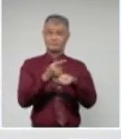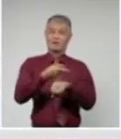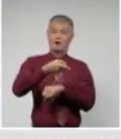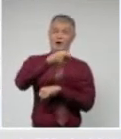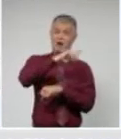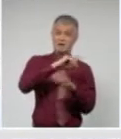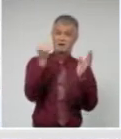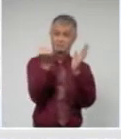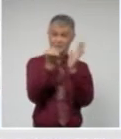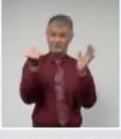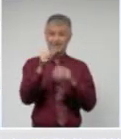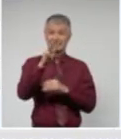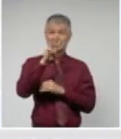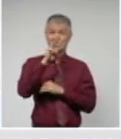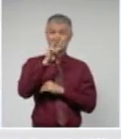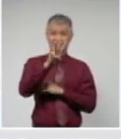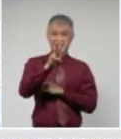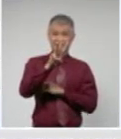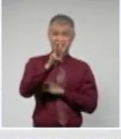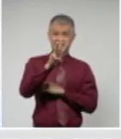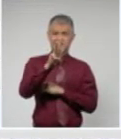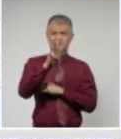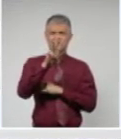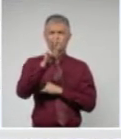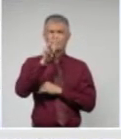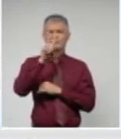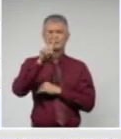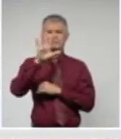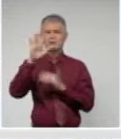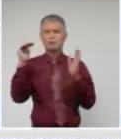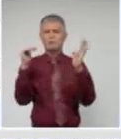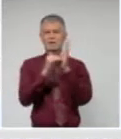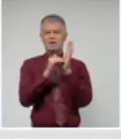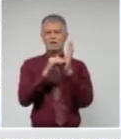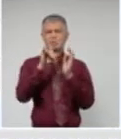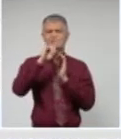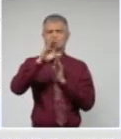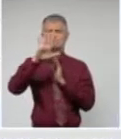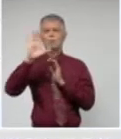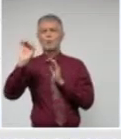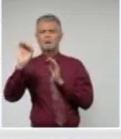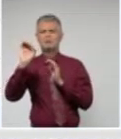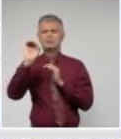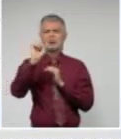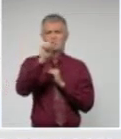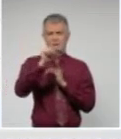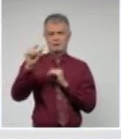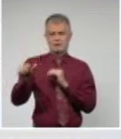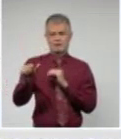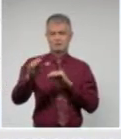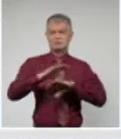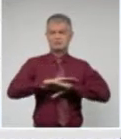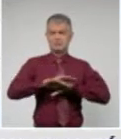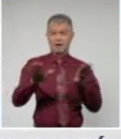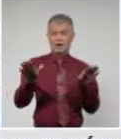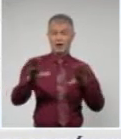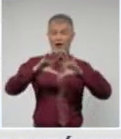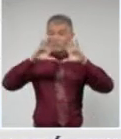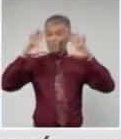to be present in the same 185 countries. Yesterday,